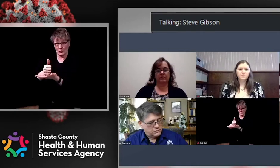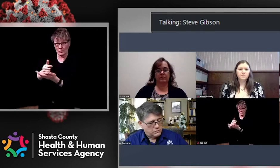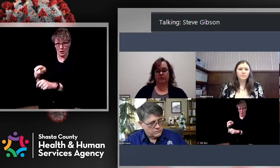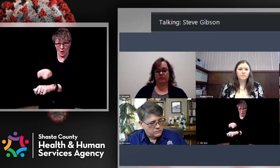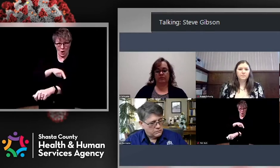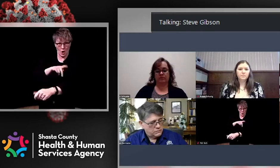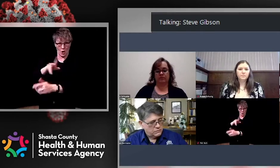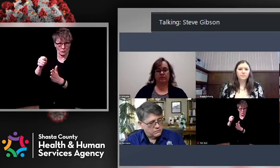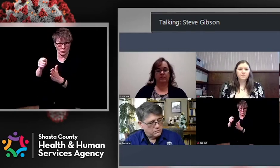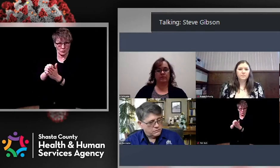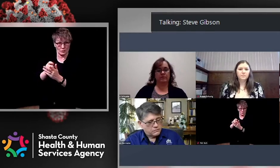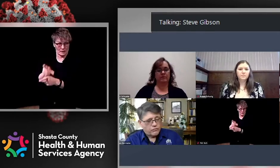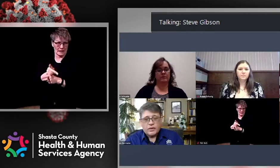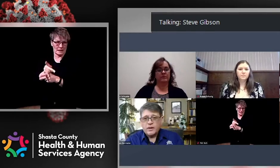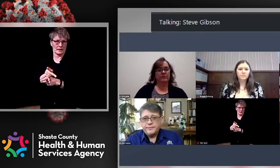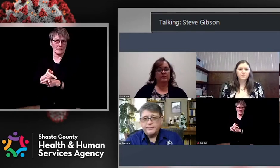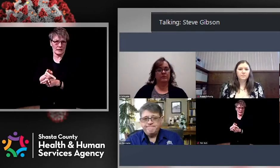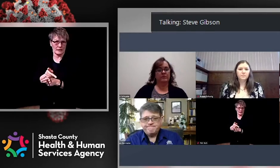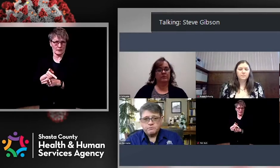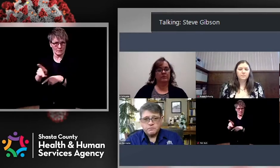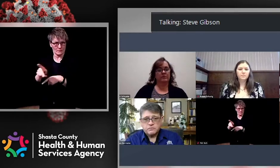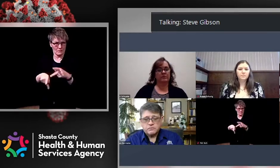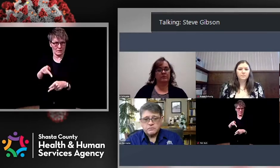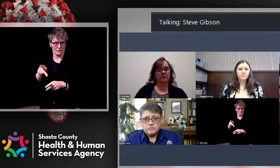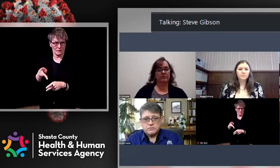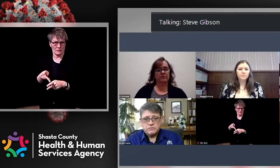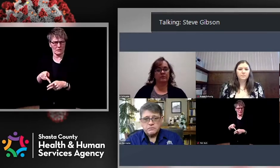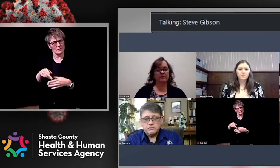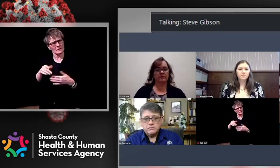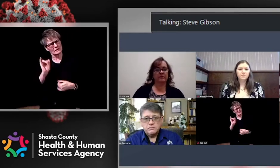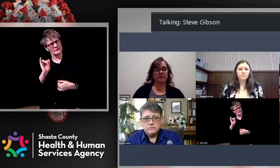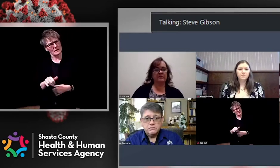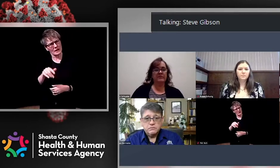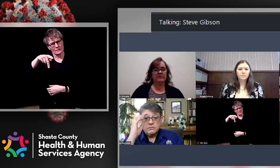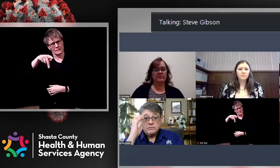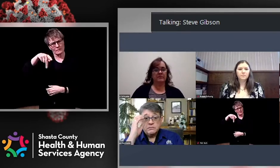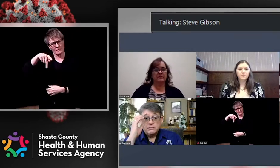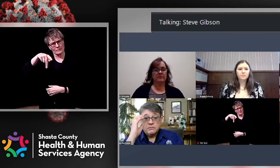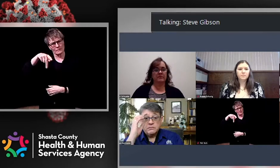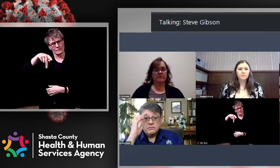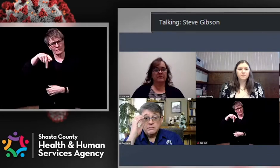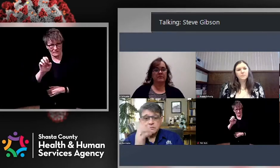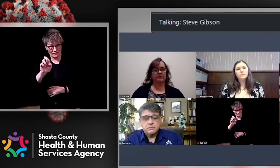vaccine doses that are at Mercy, or is that a different batch?